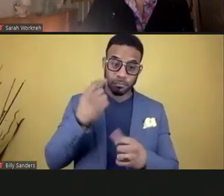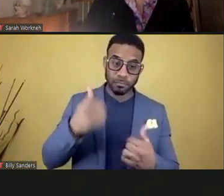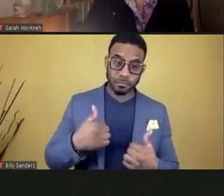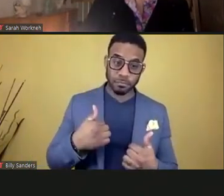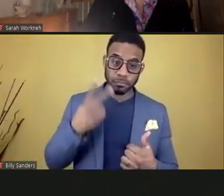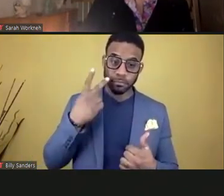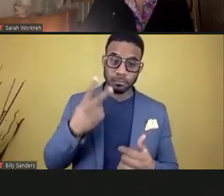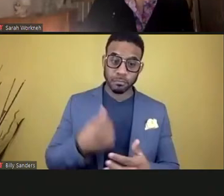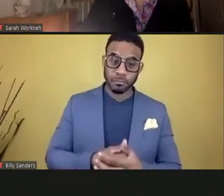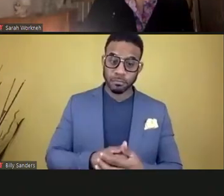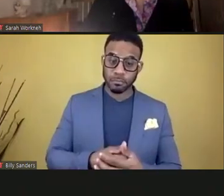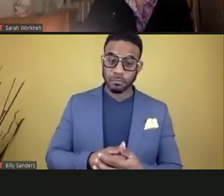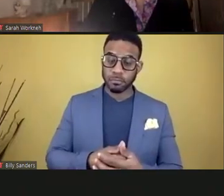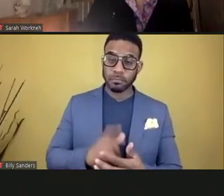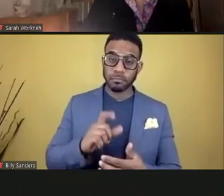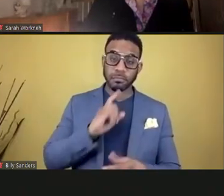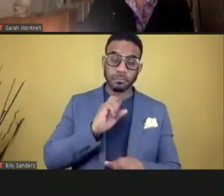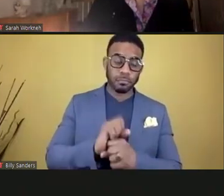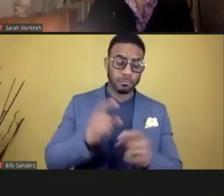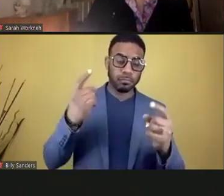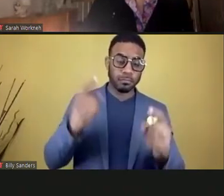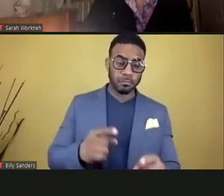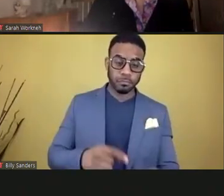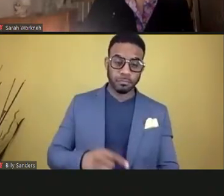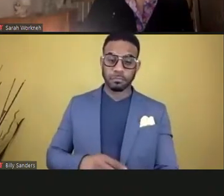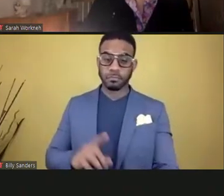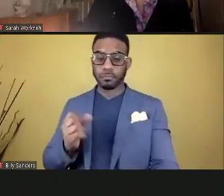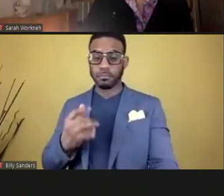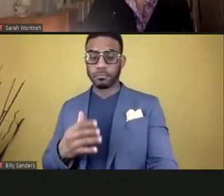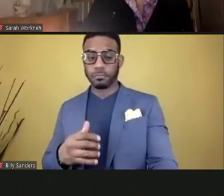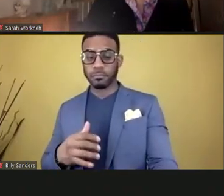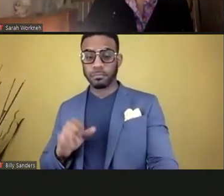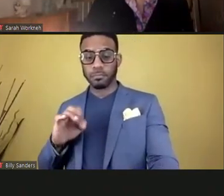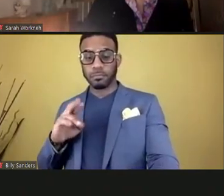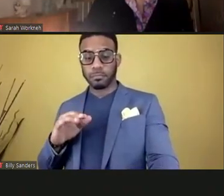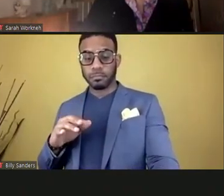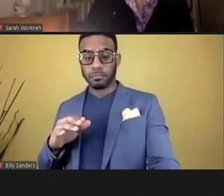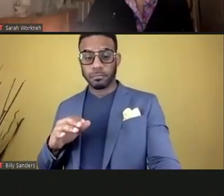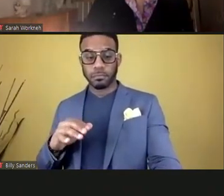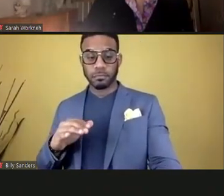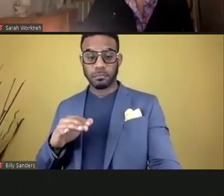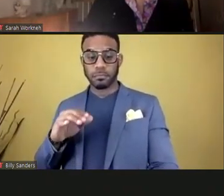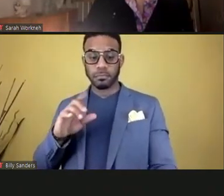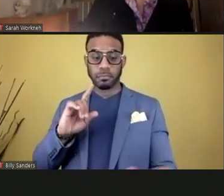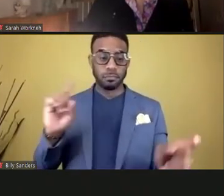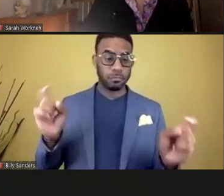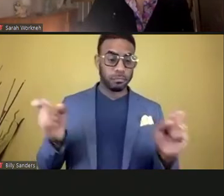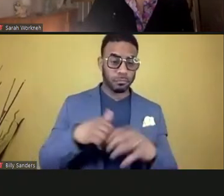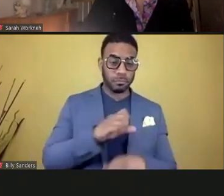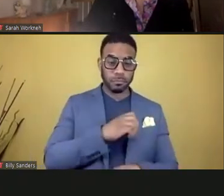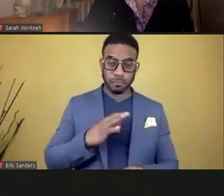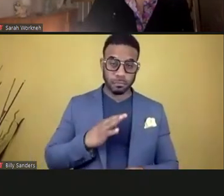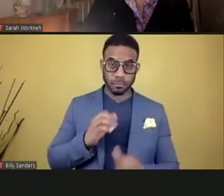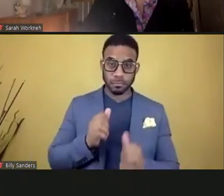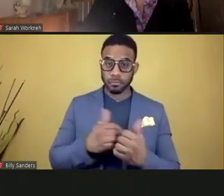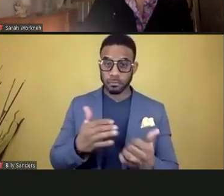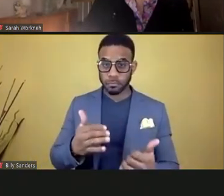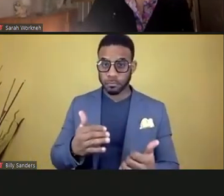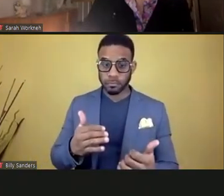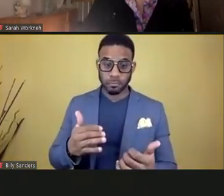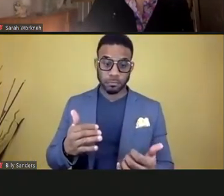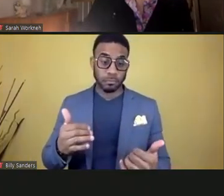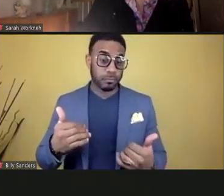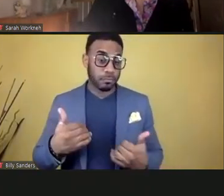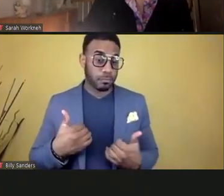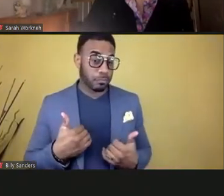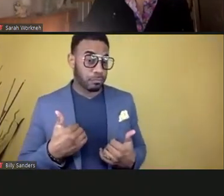see where this can like truly happen without, as Erica was saying, a radical shift in staffing, without, you know,